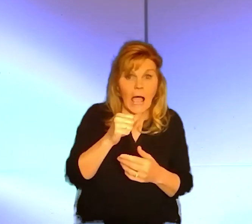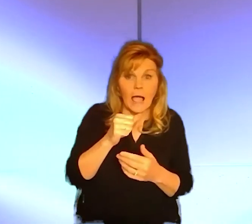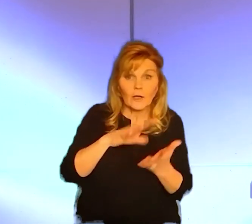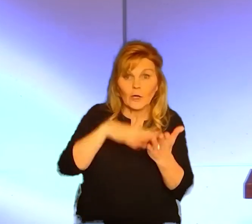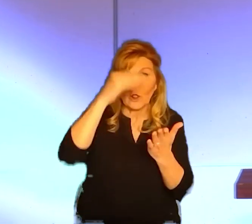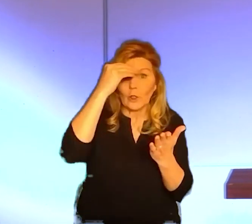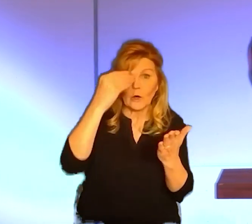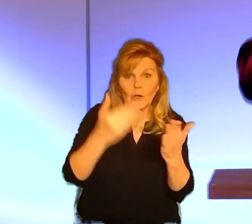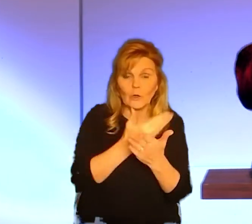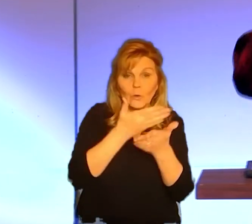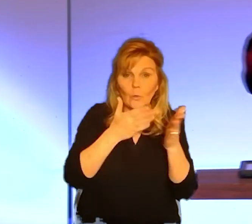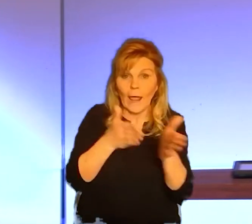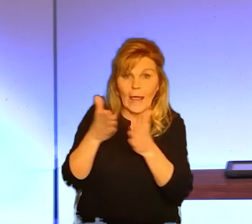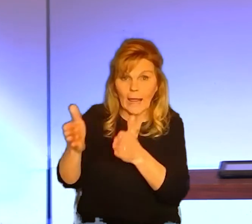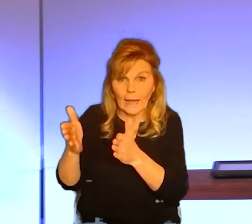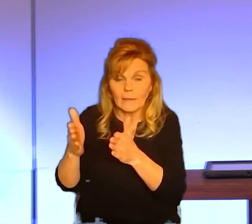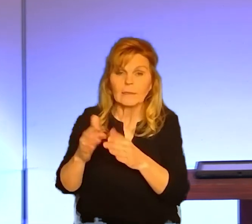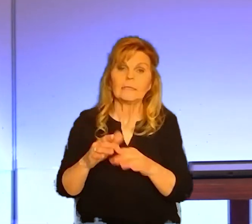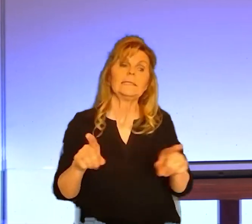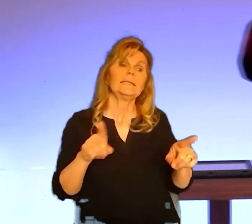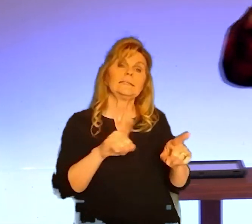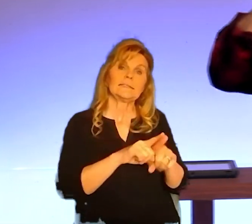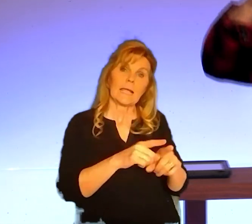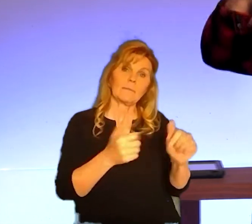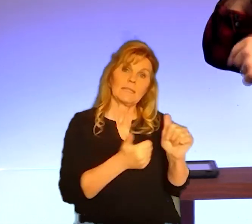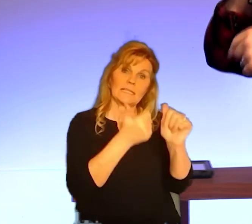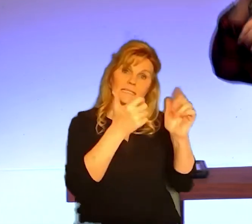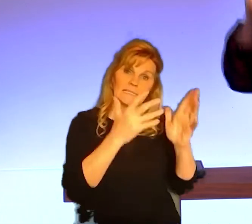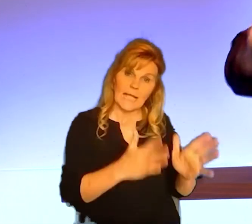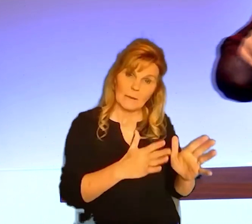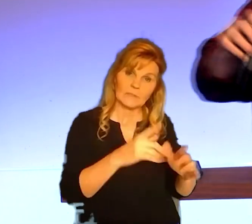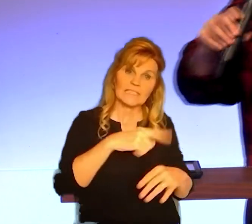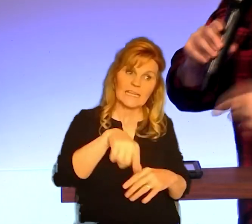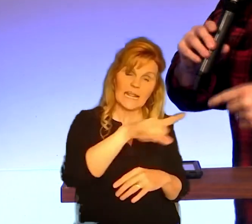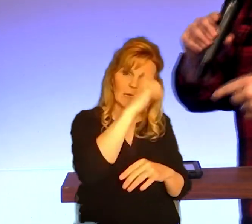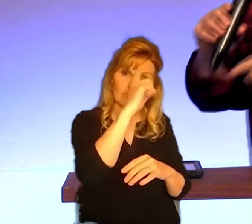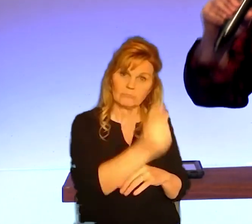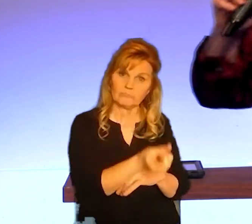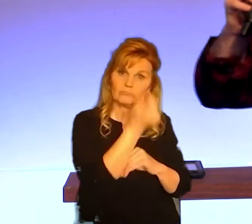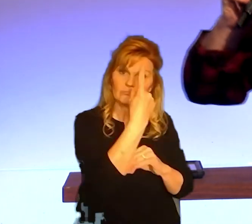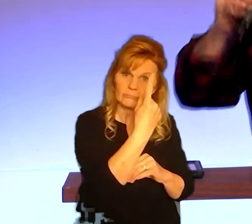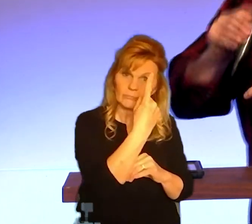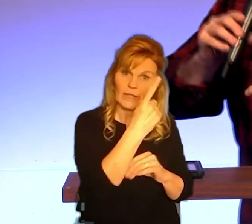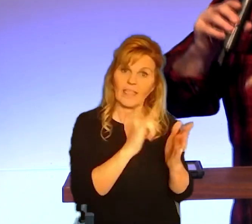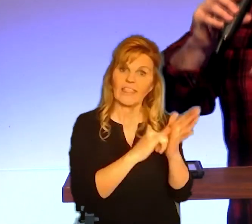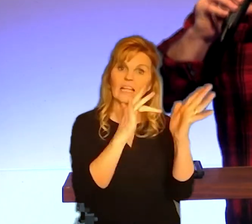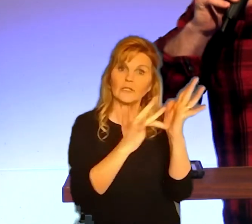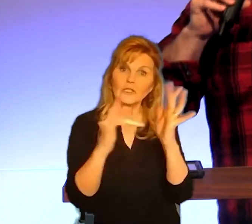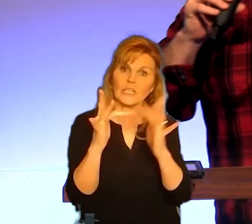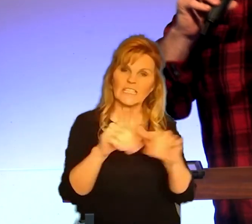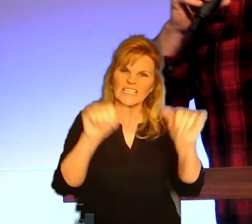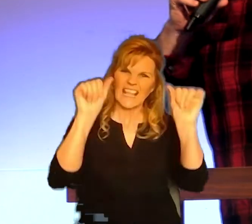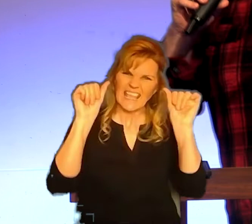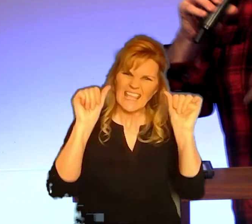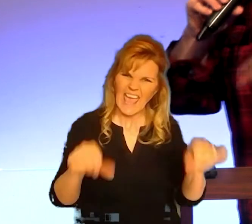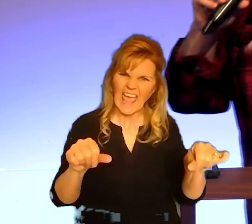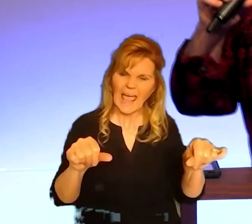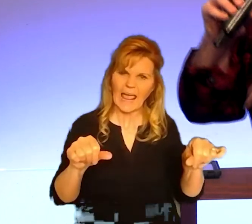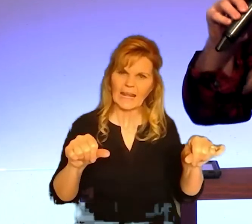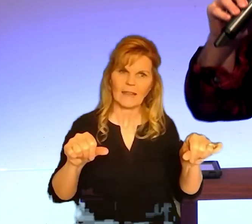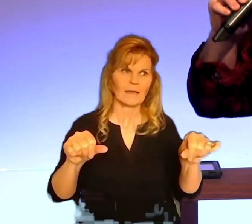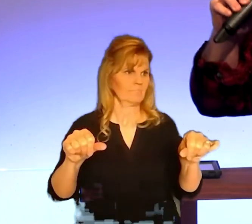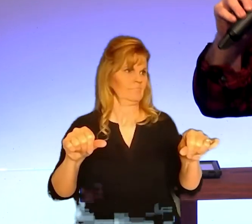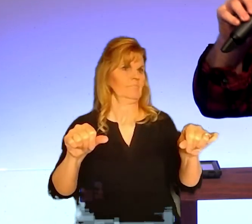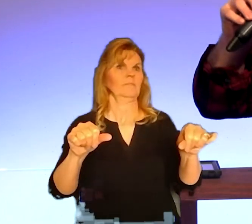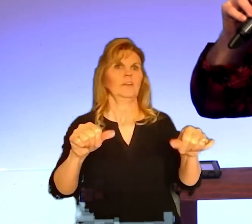any other way. The disciples needed to have a revelation that Jesus had the ability to